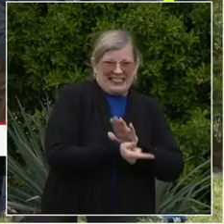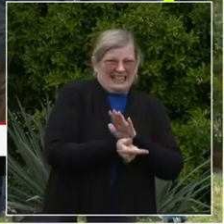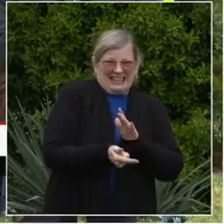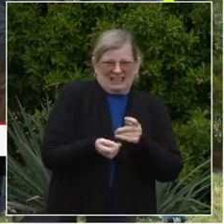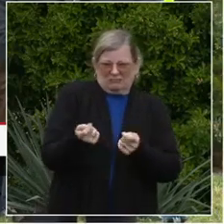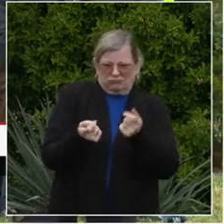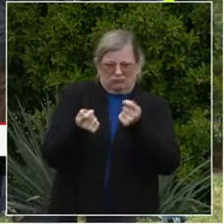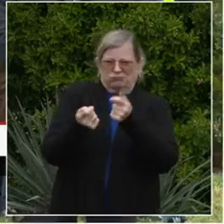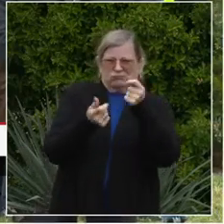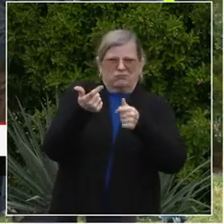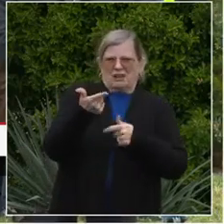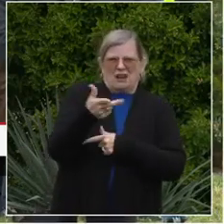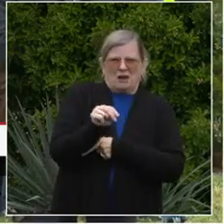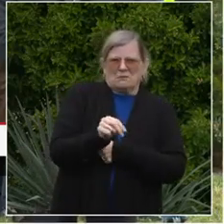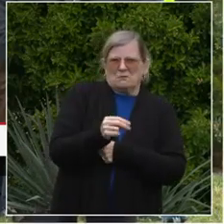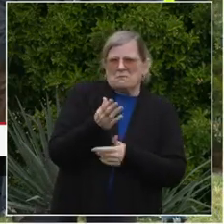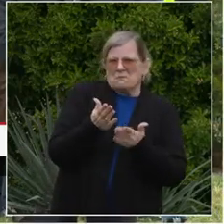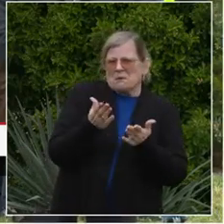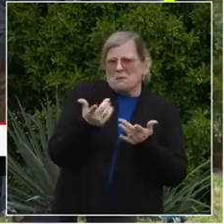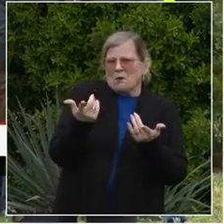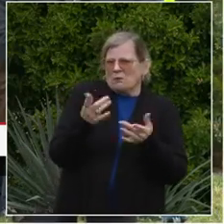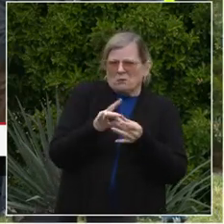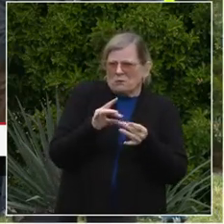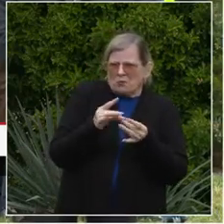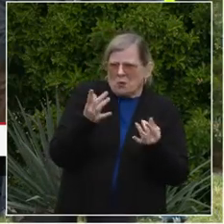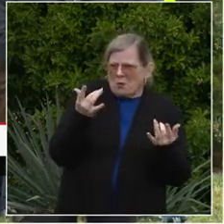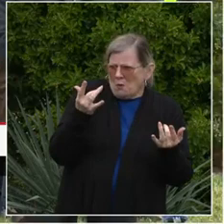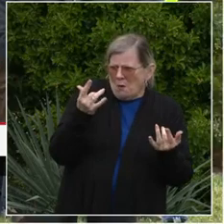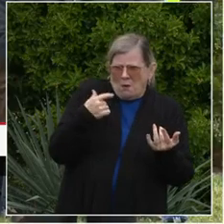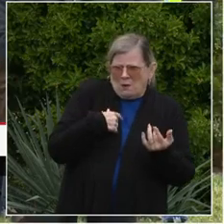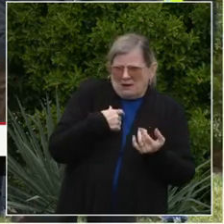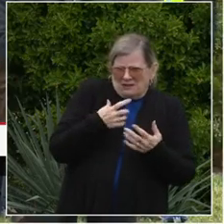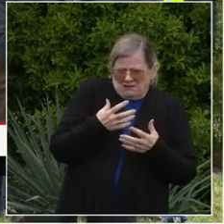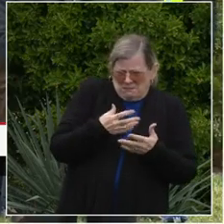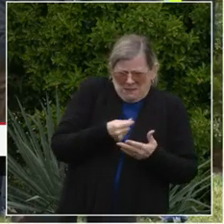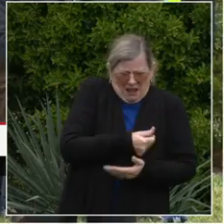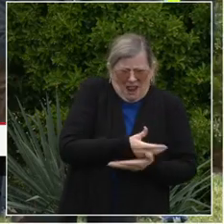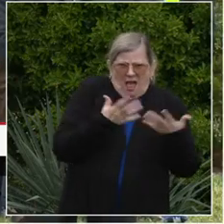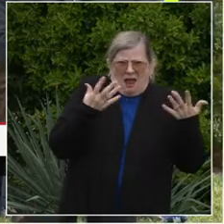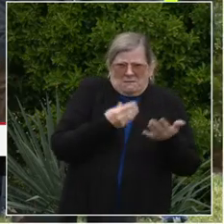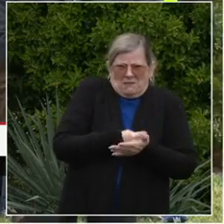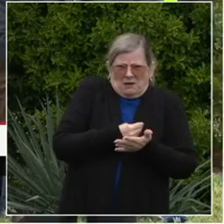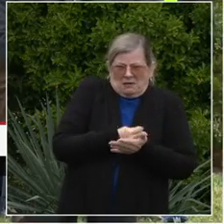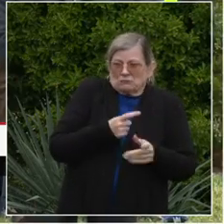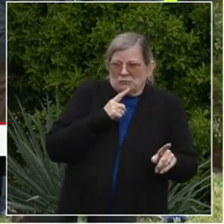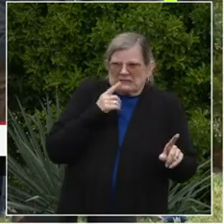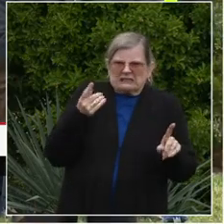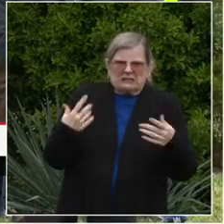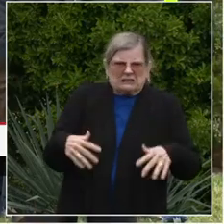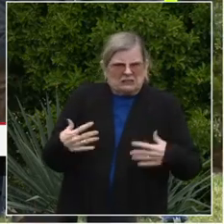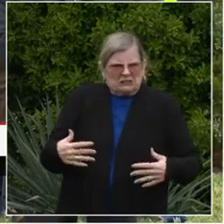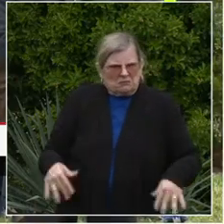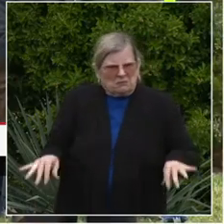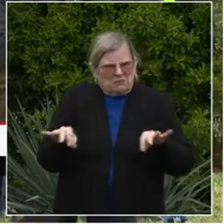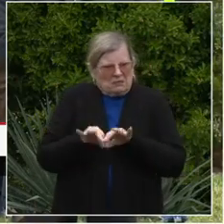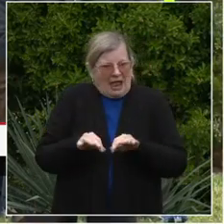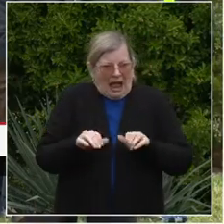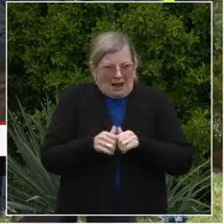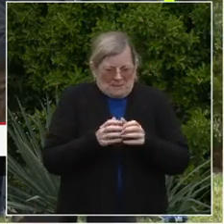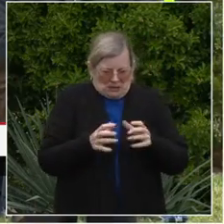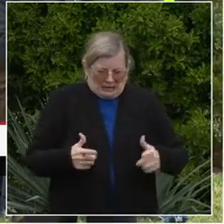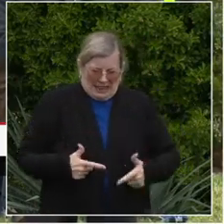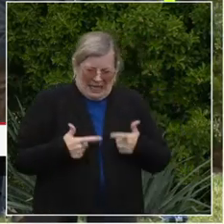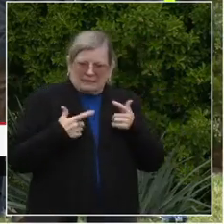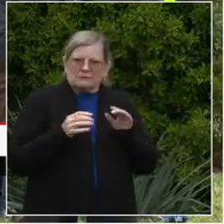do we want to pay so much? Because it's that important. How much is a life worth in the District of Columbia? How much is a